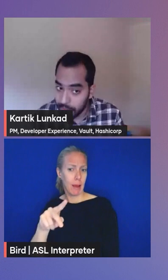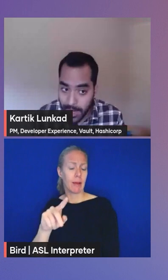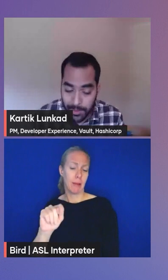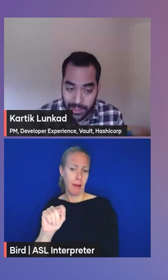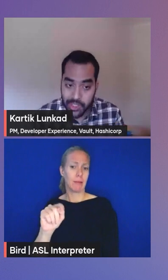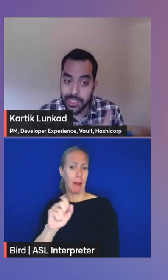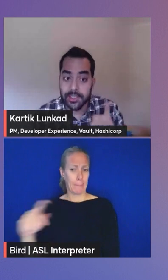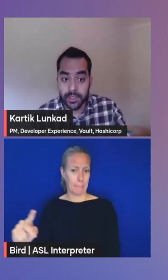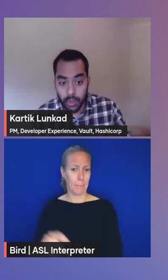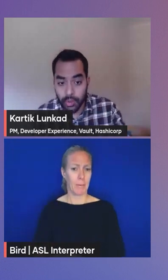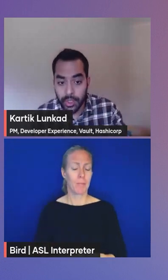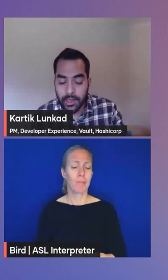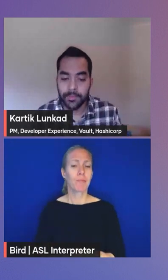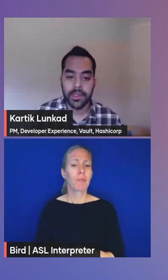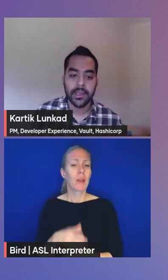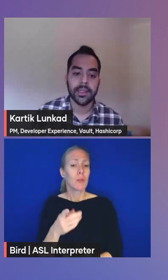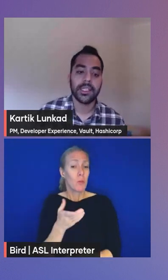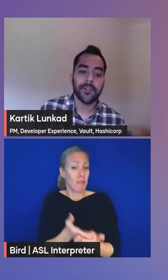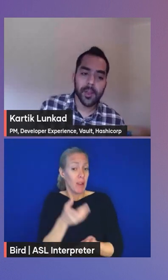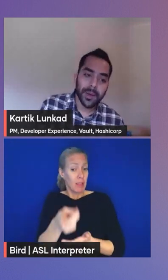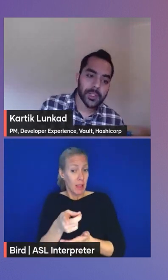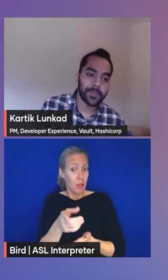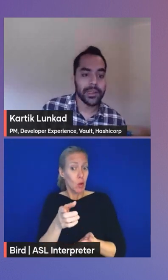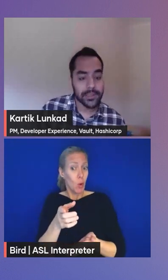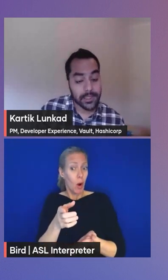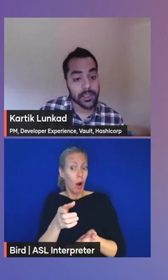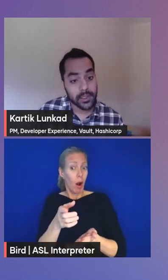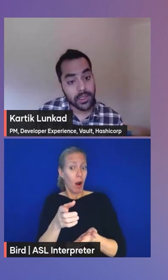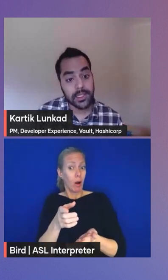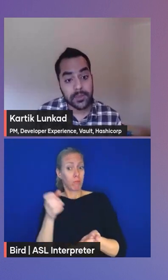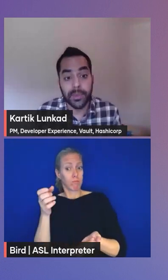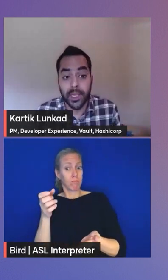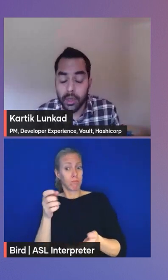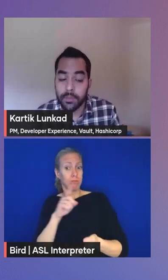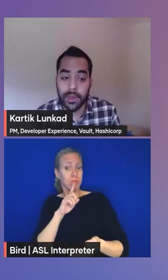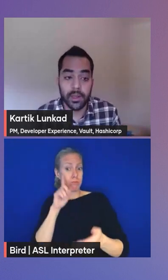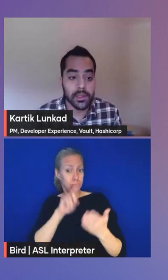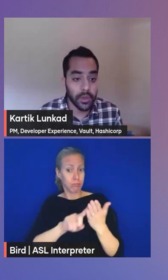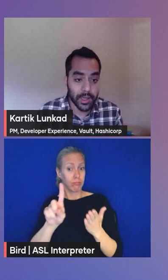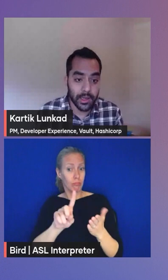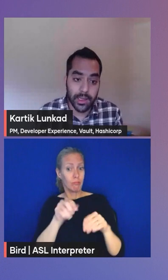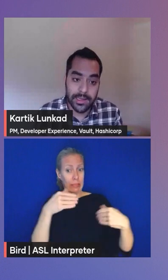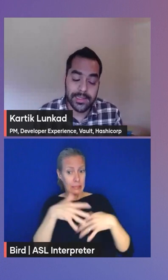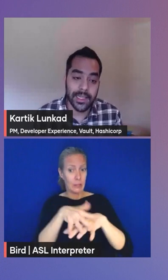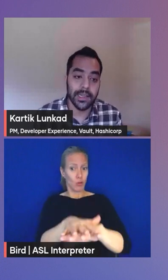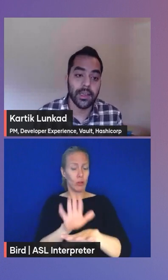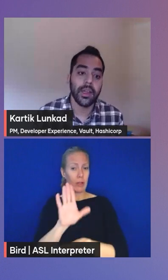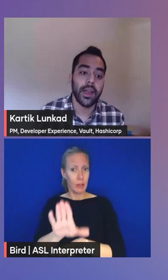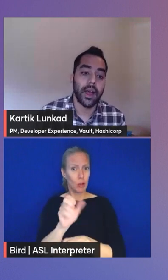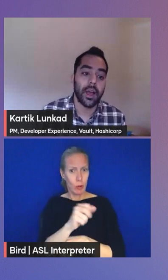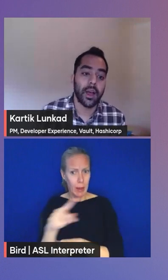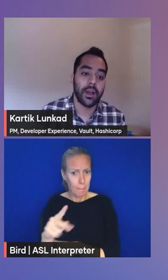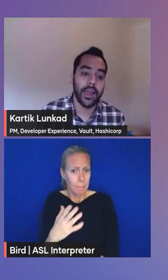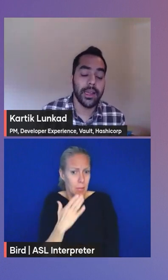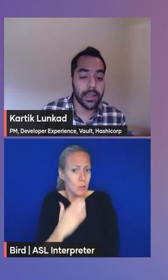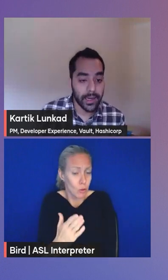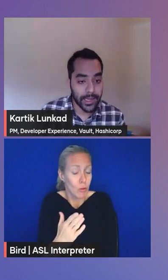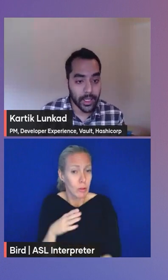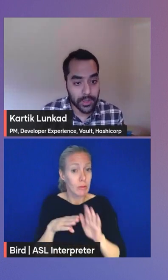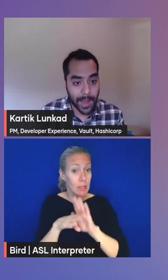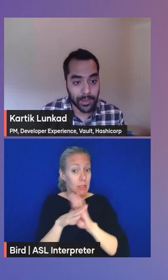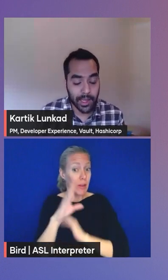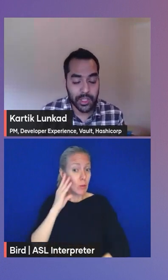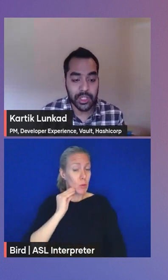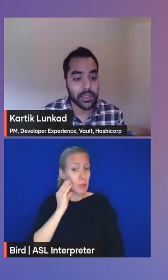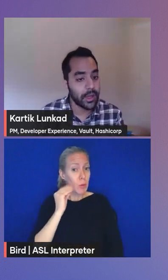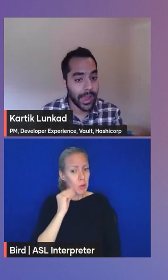integrating into your application is good. The developer experience is pretty good because you can easily integrate into